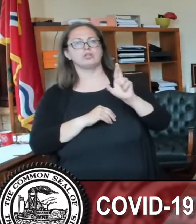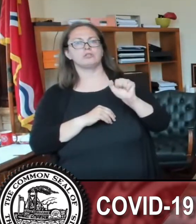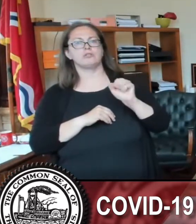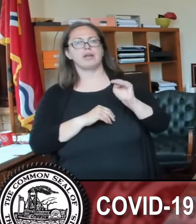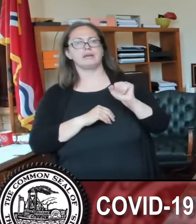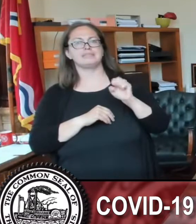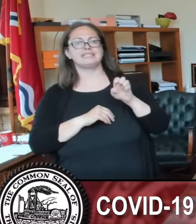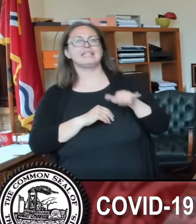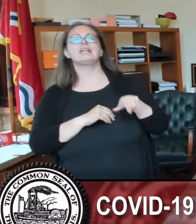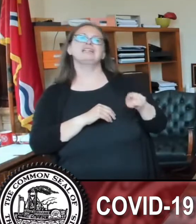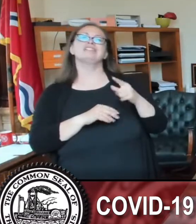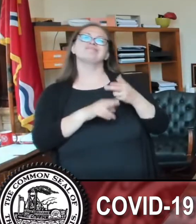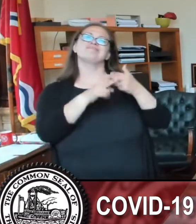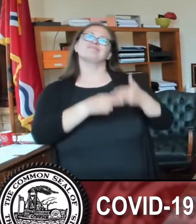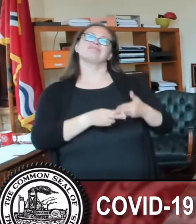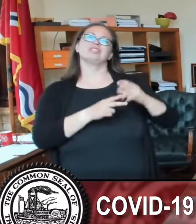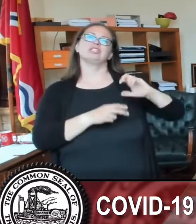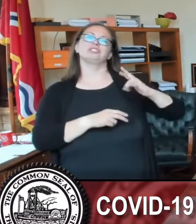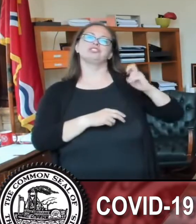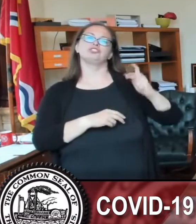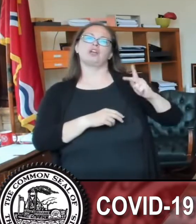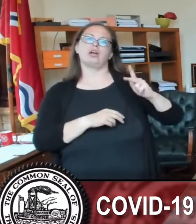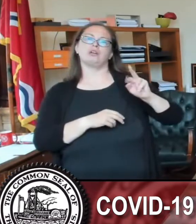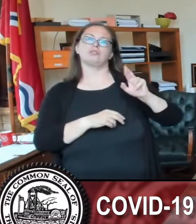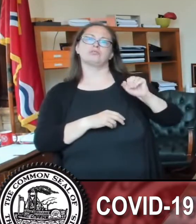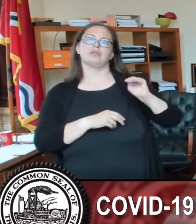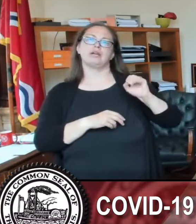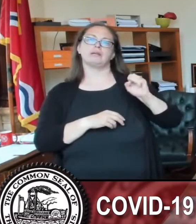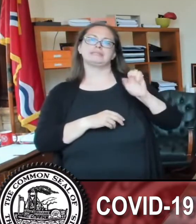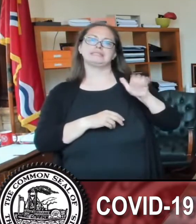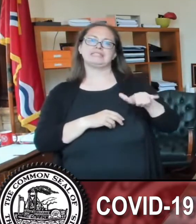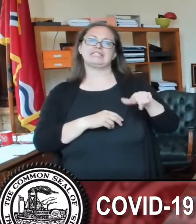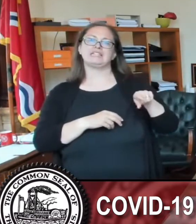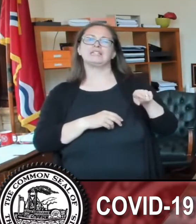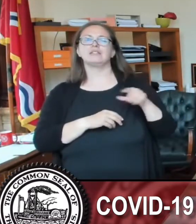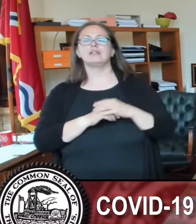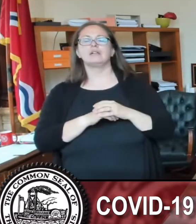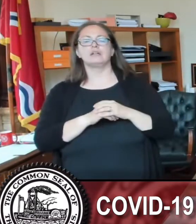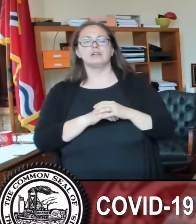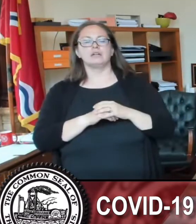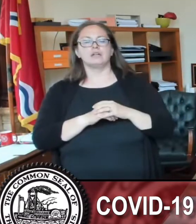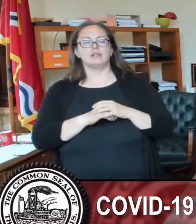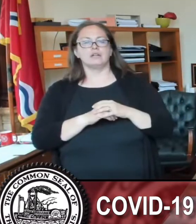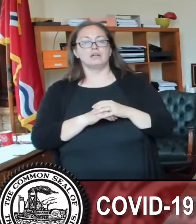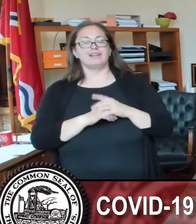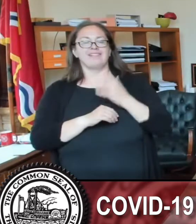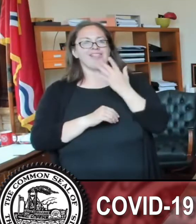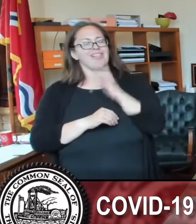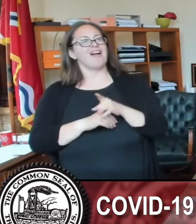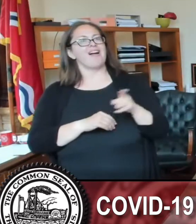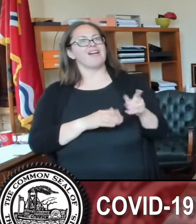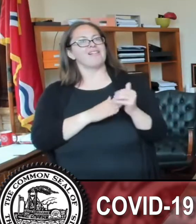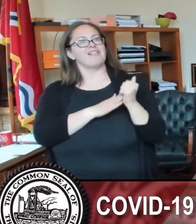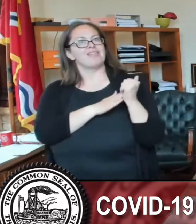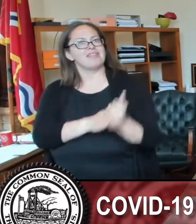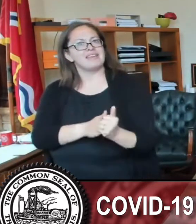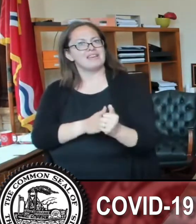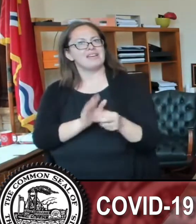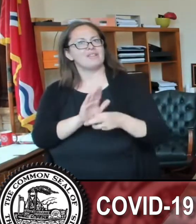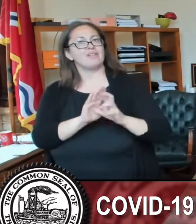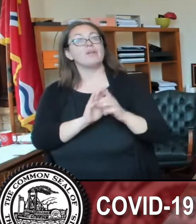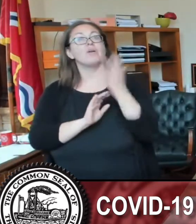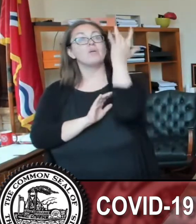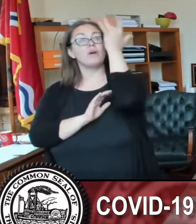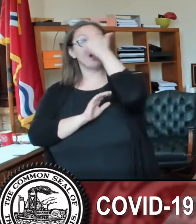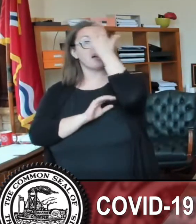Commissioner Chuck Ramsey. And we are so lucky to have him leading this review because he was the